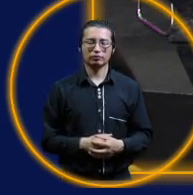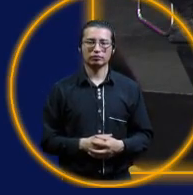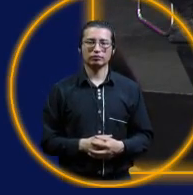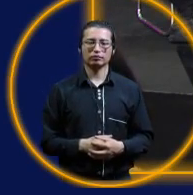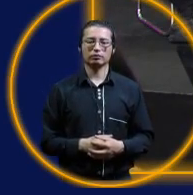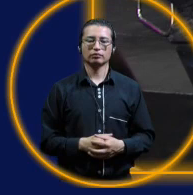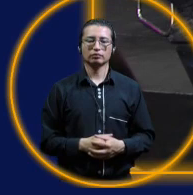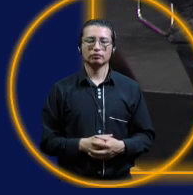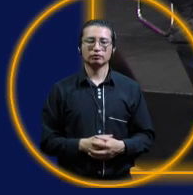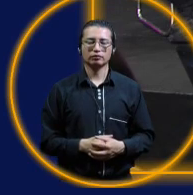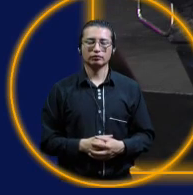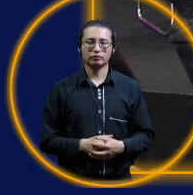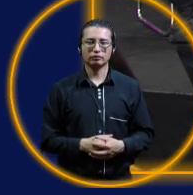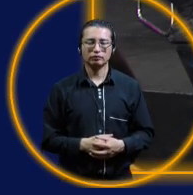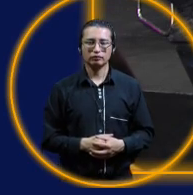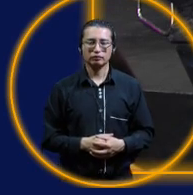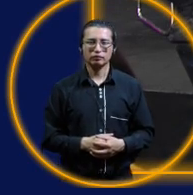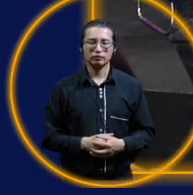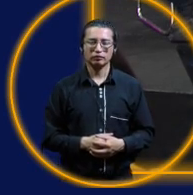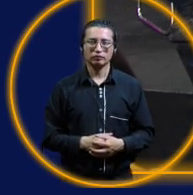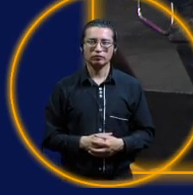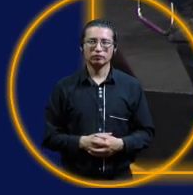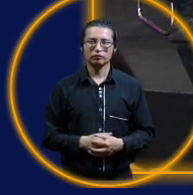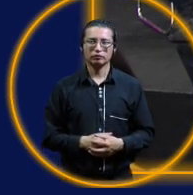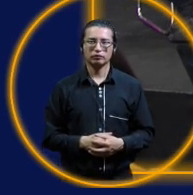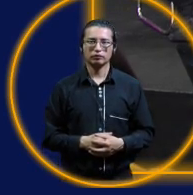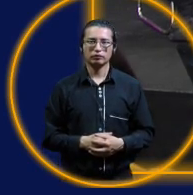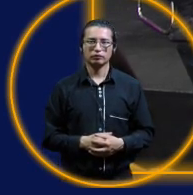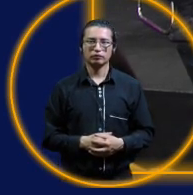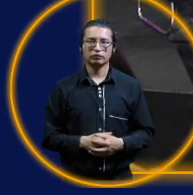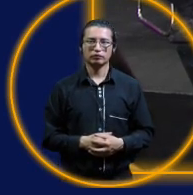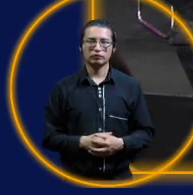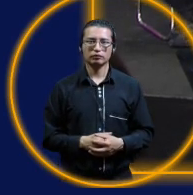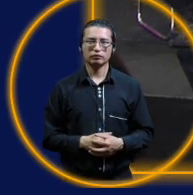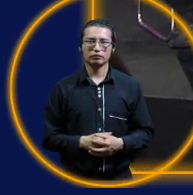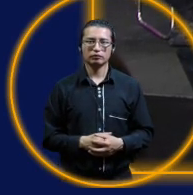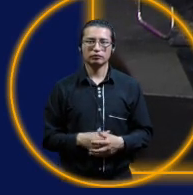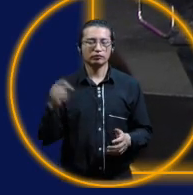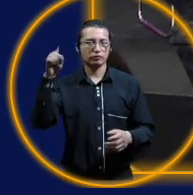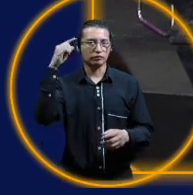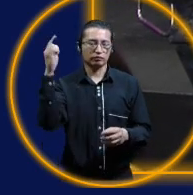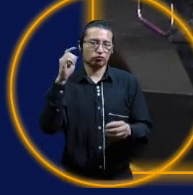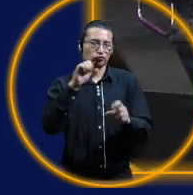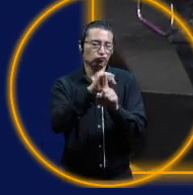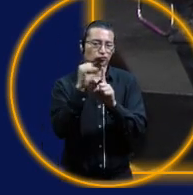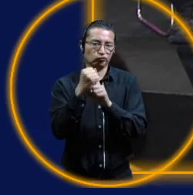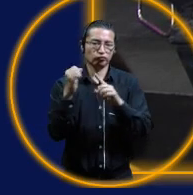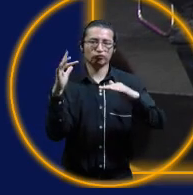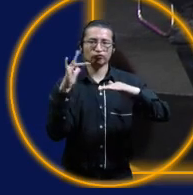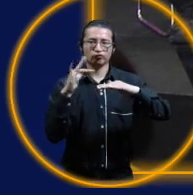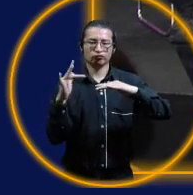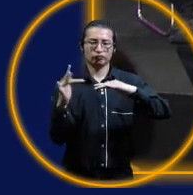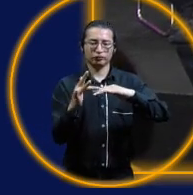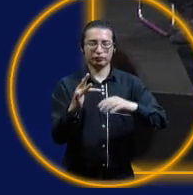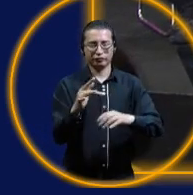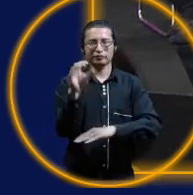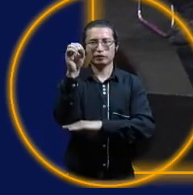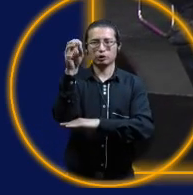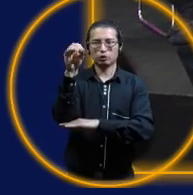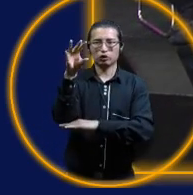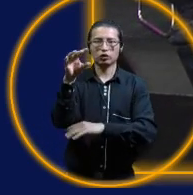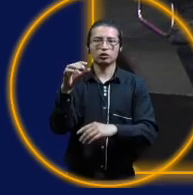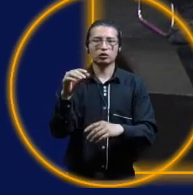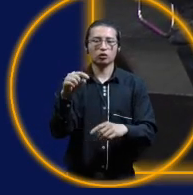And you know, in light of the algorithm and social media, we do have a panel about that today at 3 p.m. either here or over